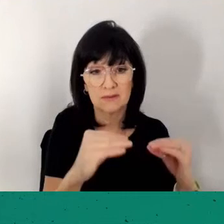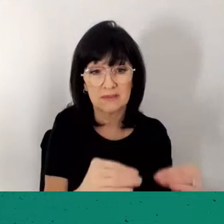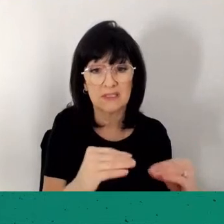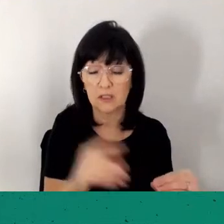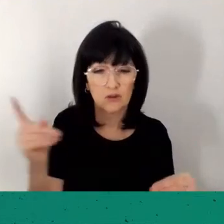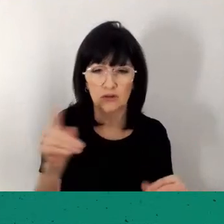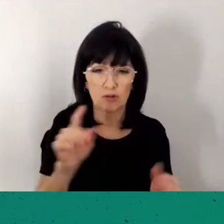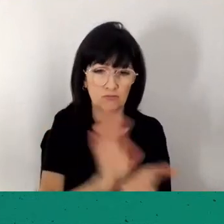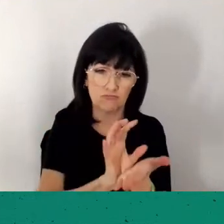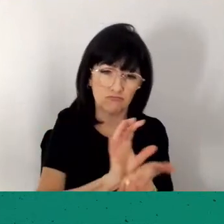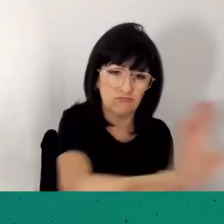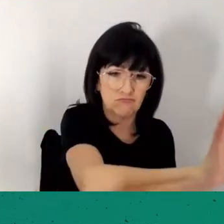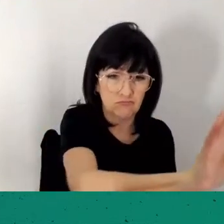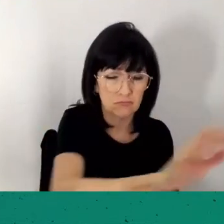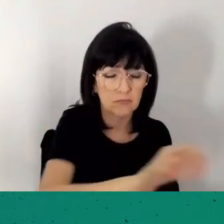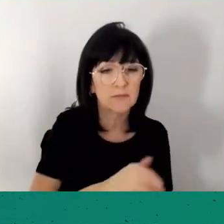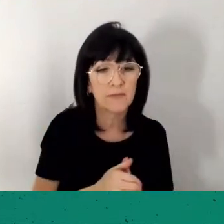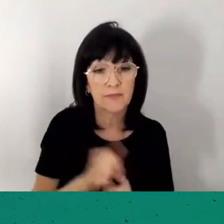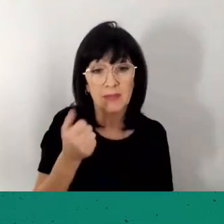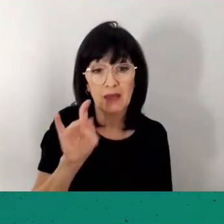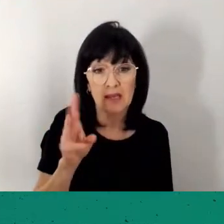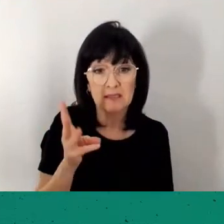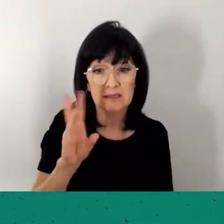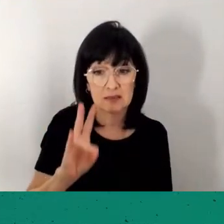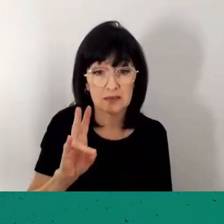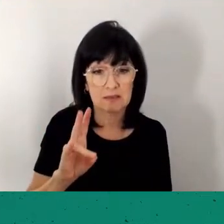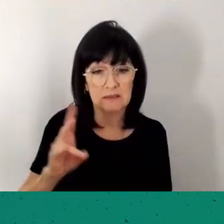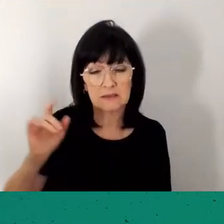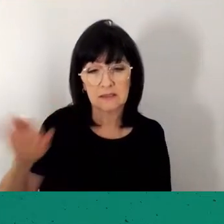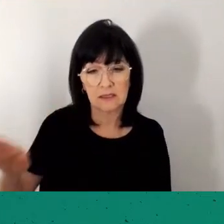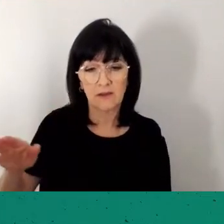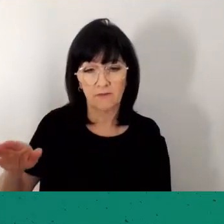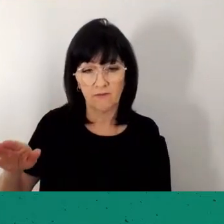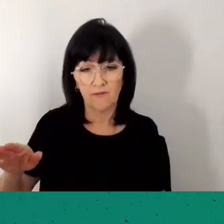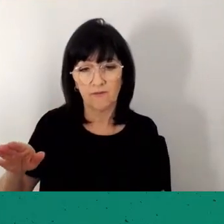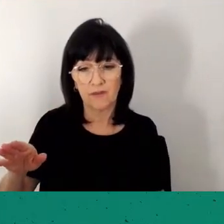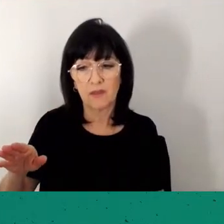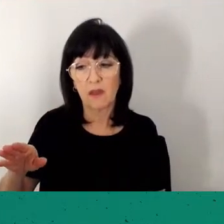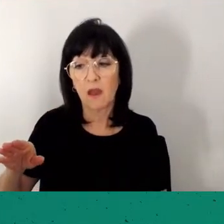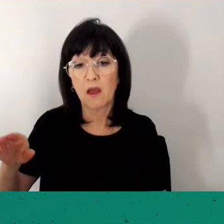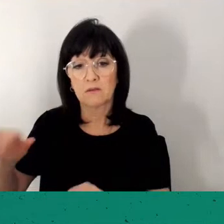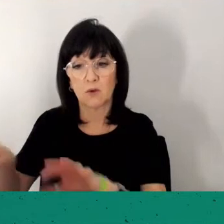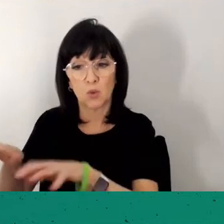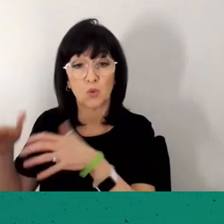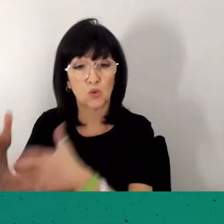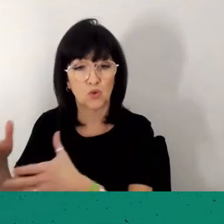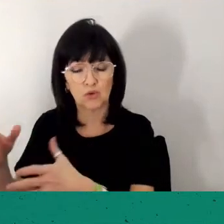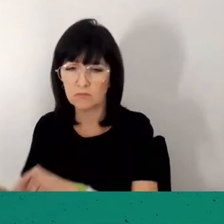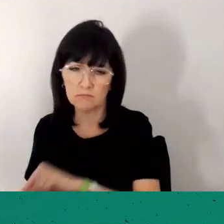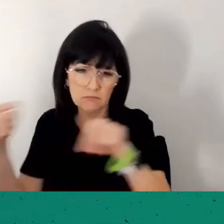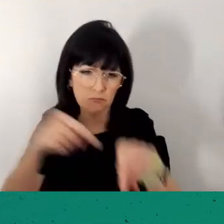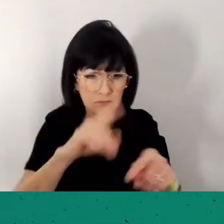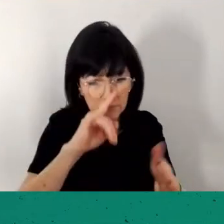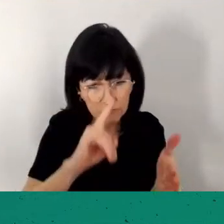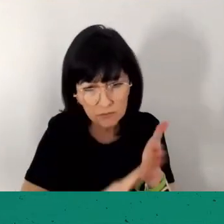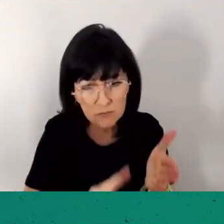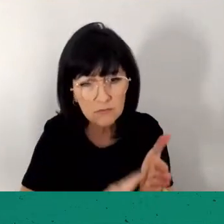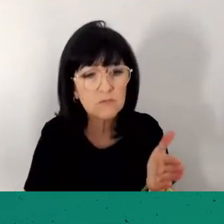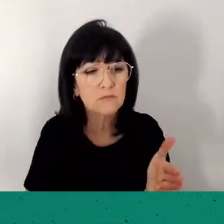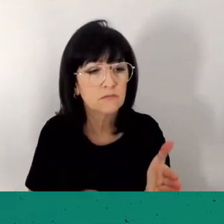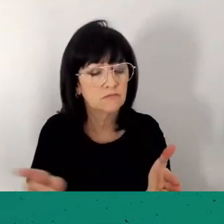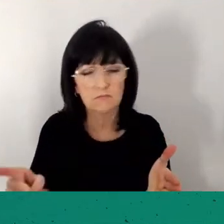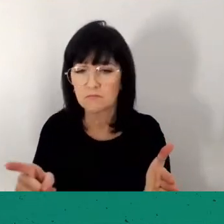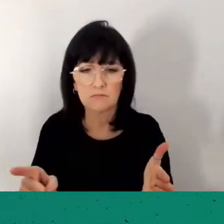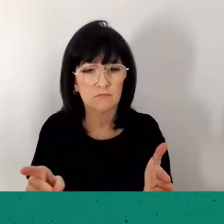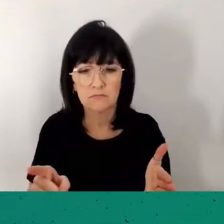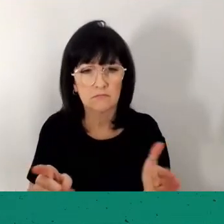In 1867, Major General Gregory of the Freedmen's Bureau investigated an act of violence against the teacher